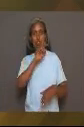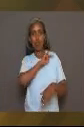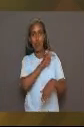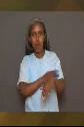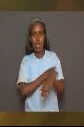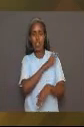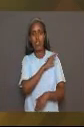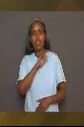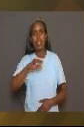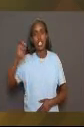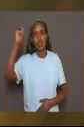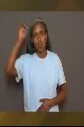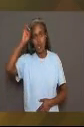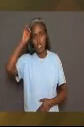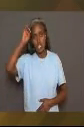exponential,